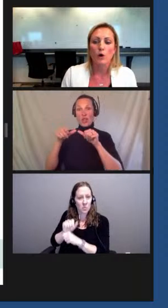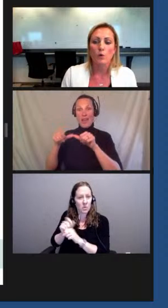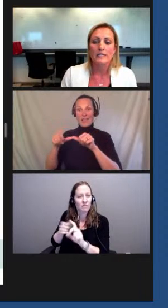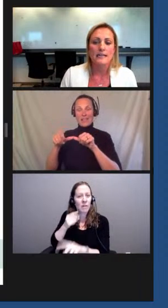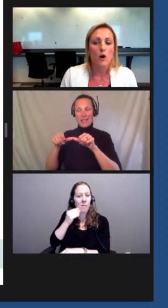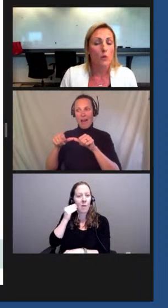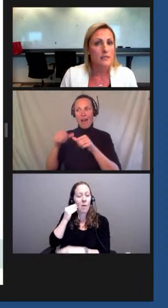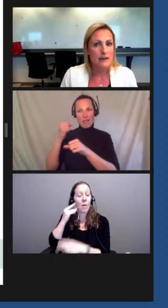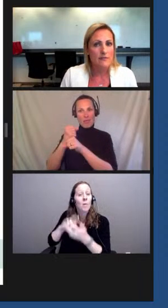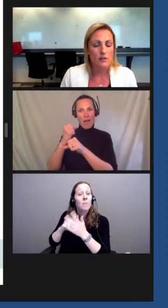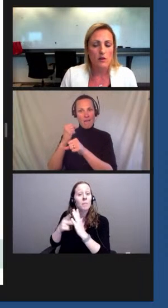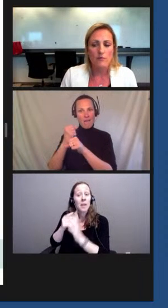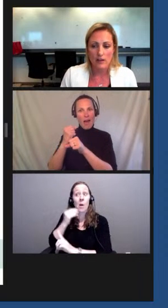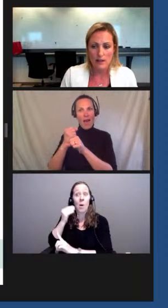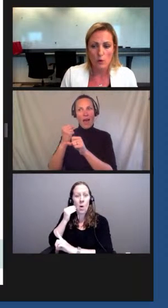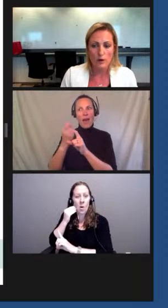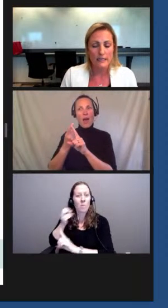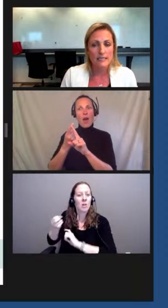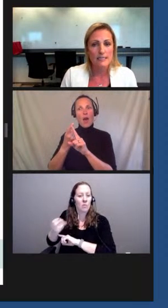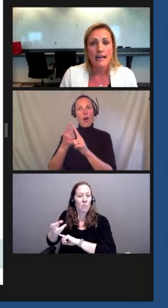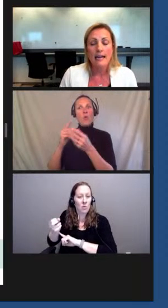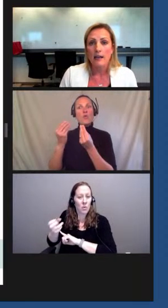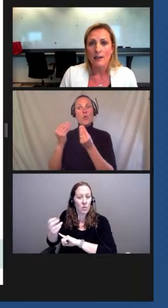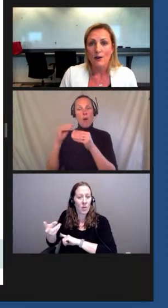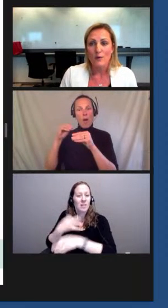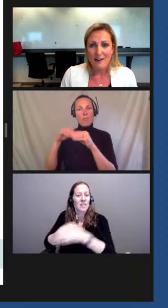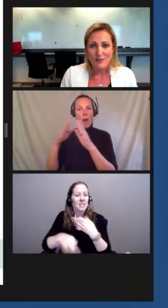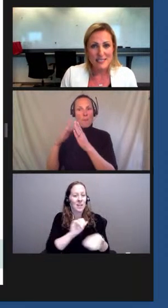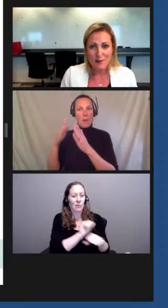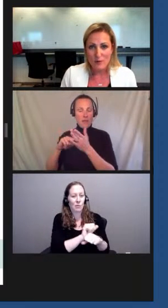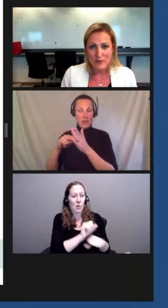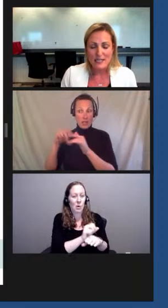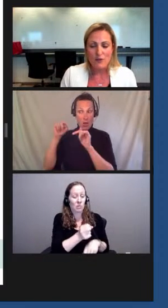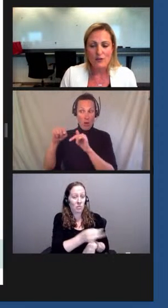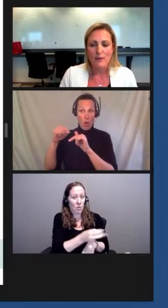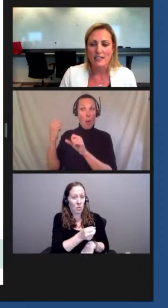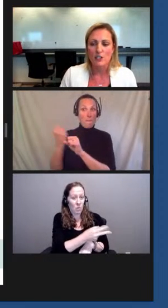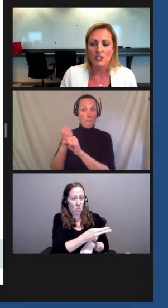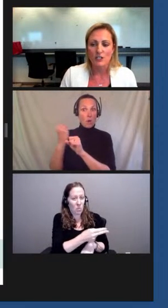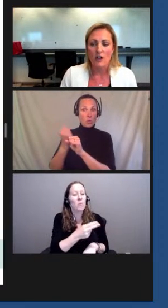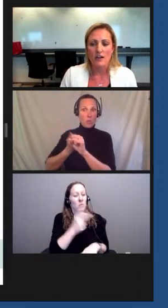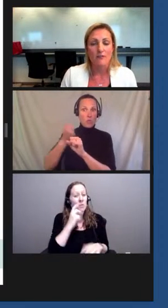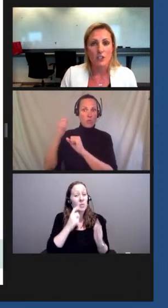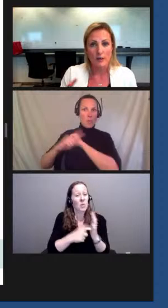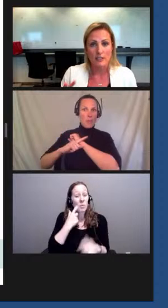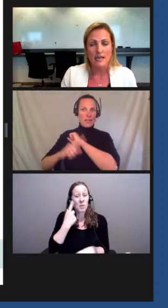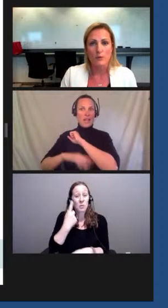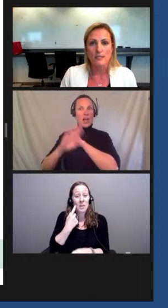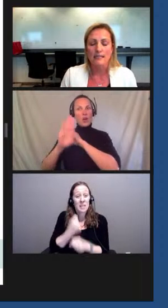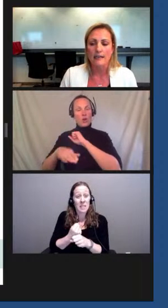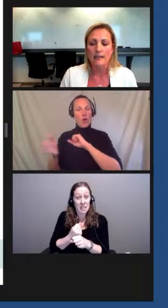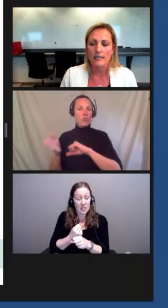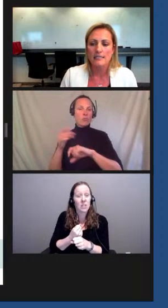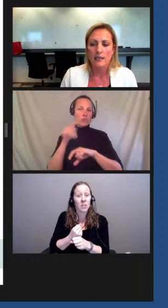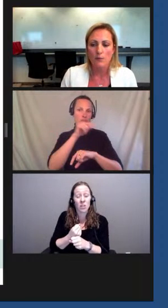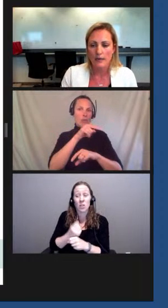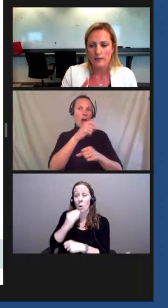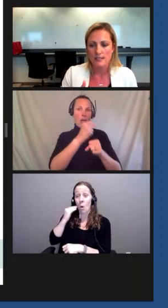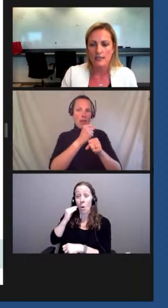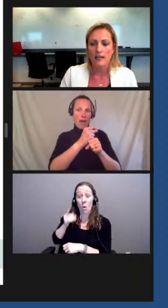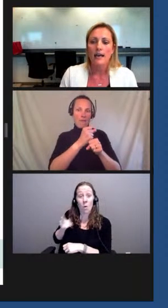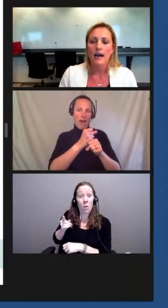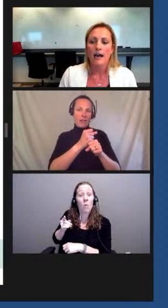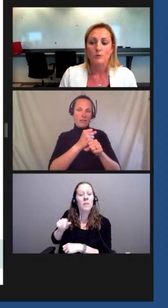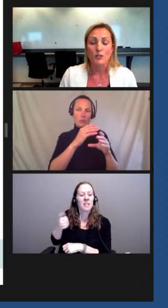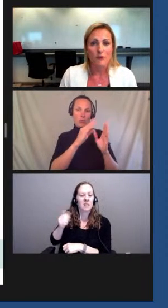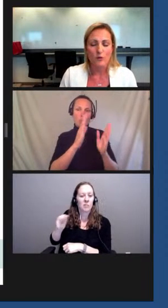of more waste at home instead of in the workplace. And we have seen that. We've seen over the past year, on average, about a 10% increase in